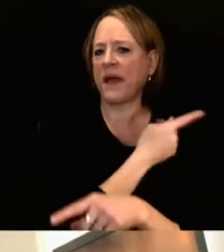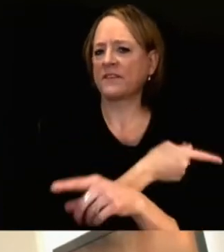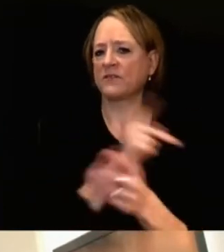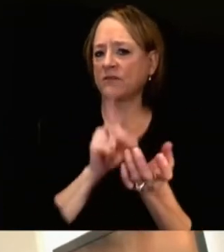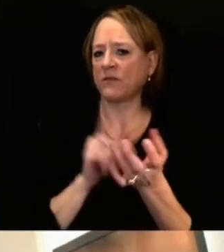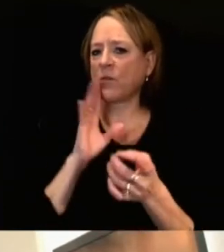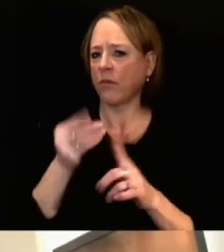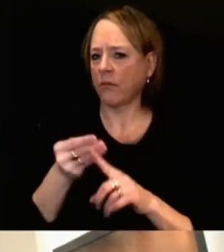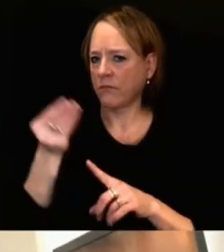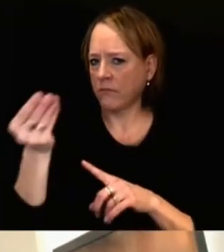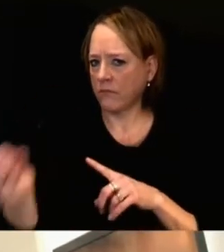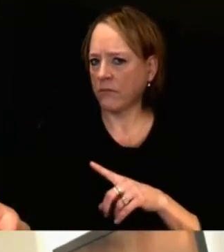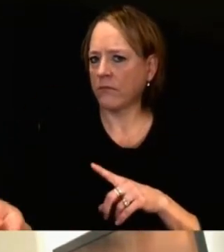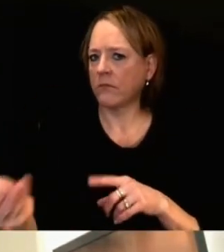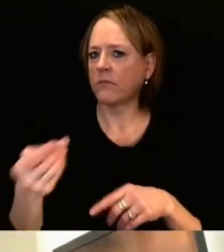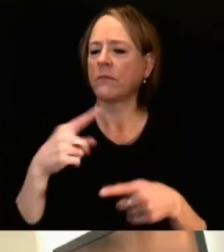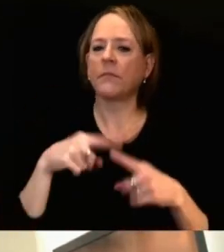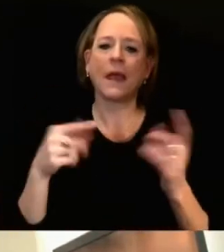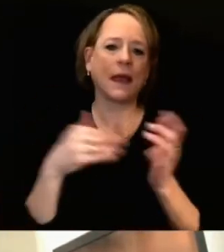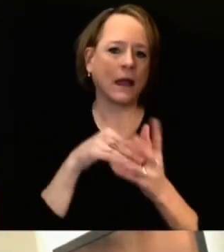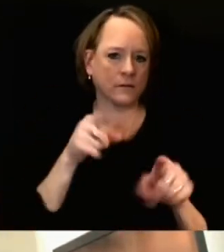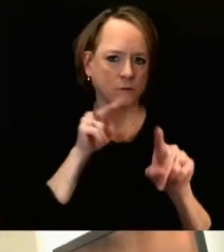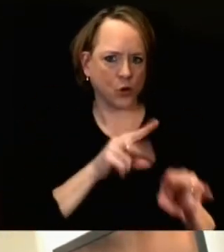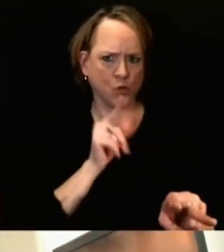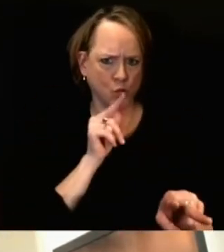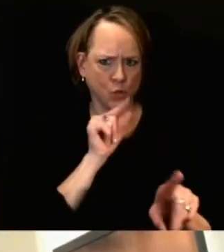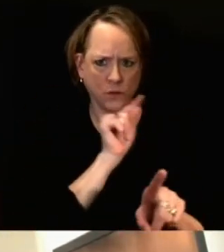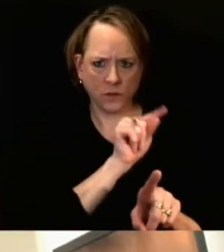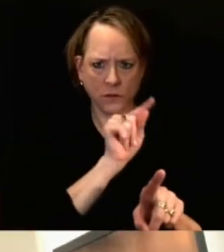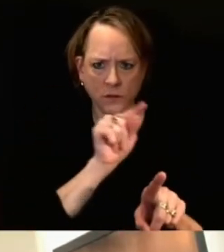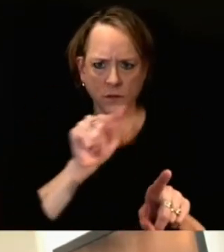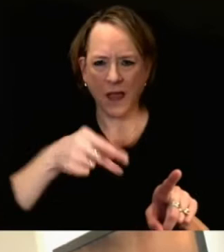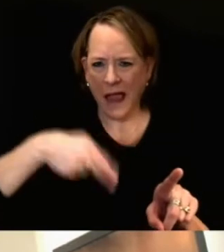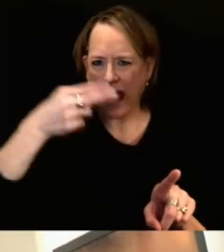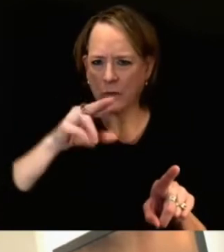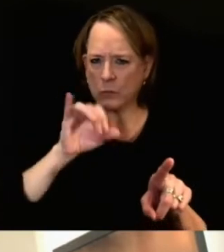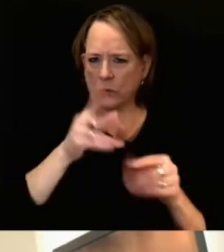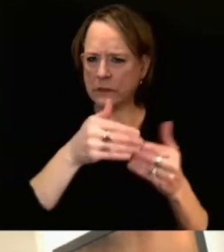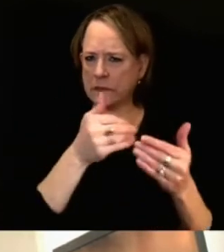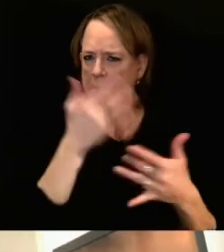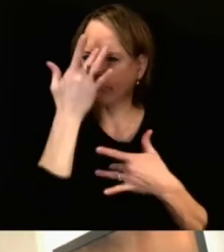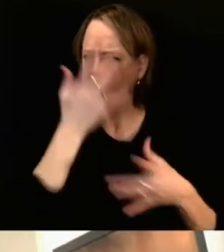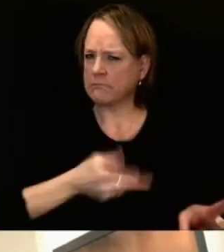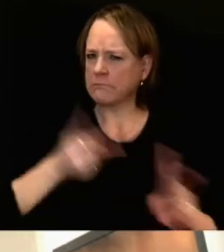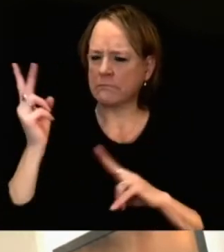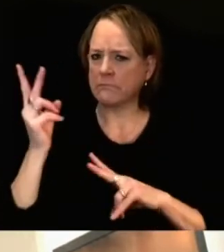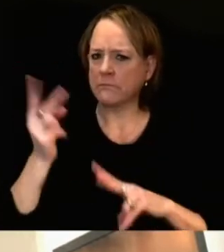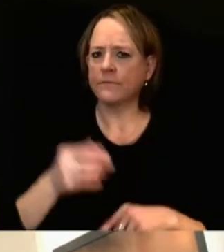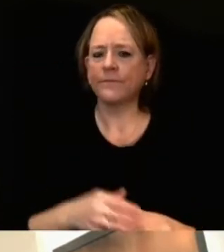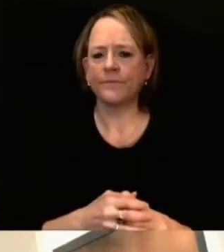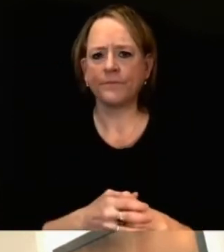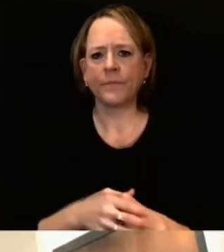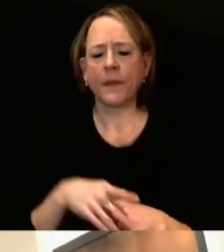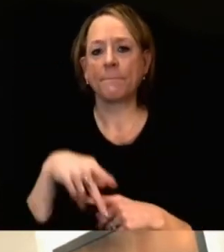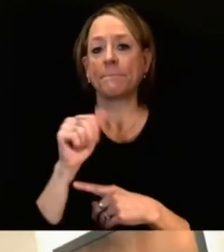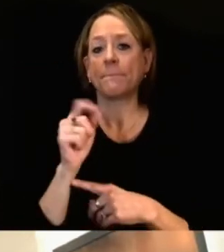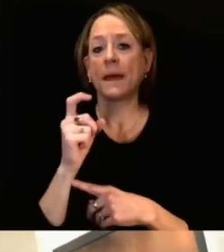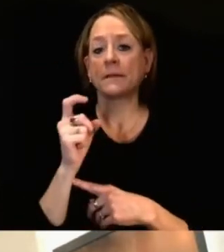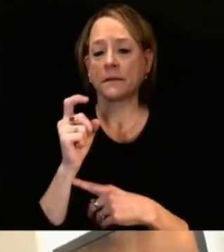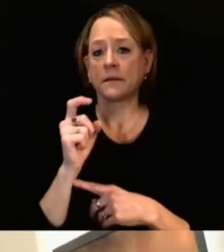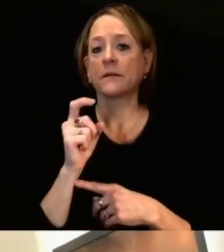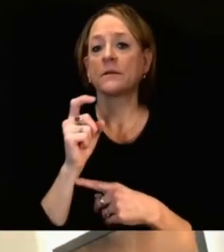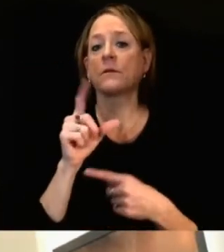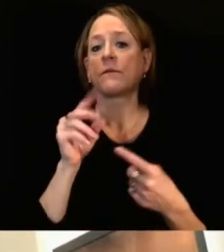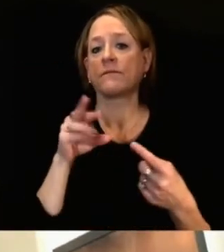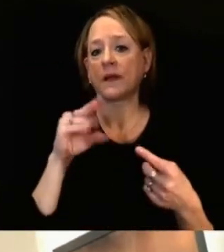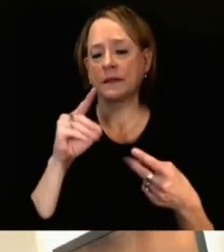two, Paxlovid is the one that the studies show is likely to be more effective. It